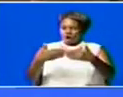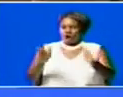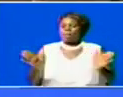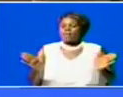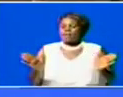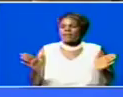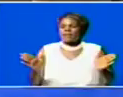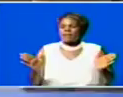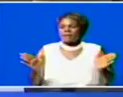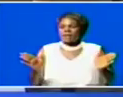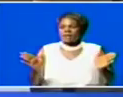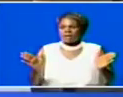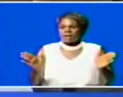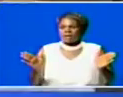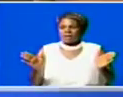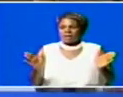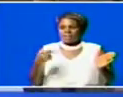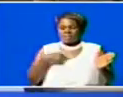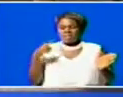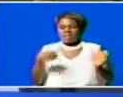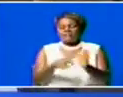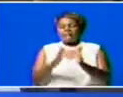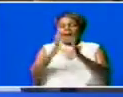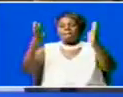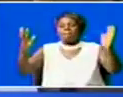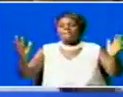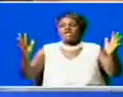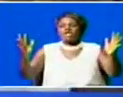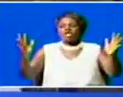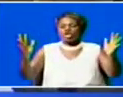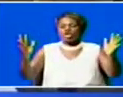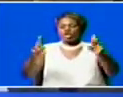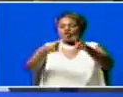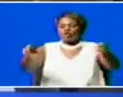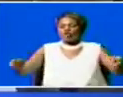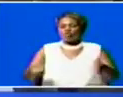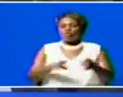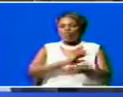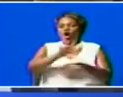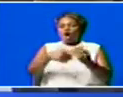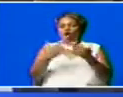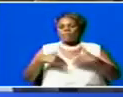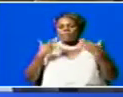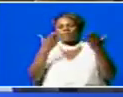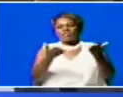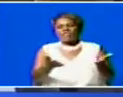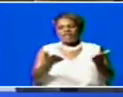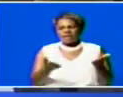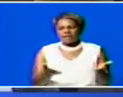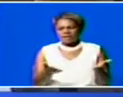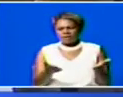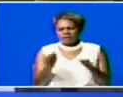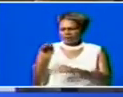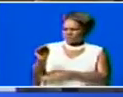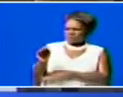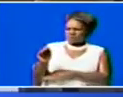opened, I was ushered into a hall where all the inmates are. And they were